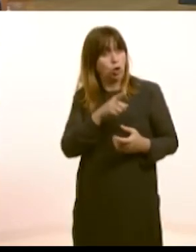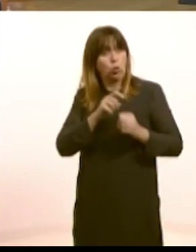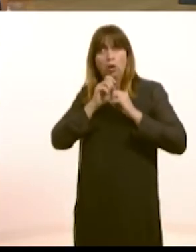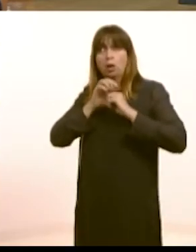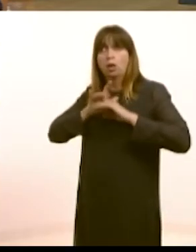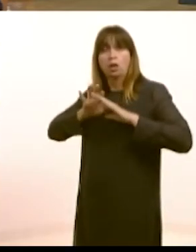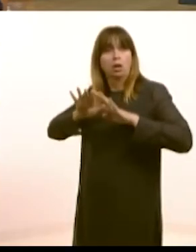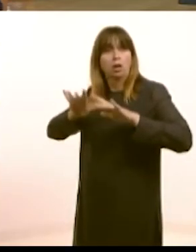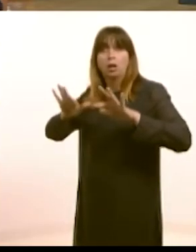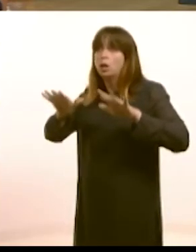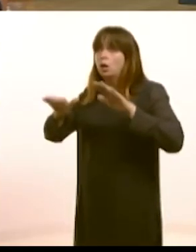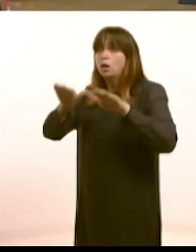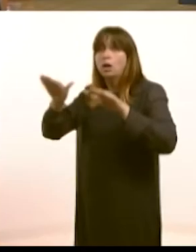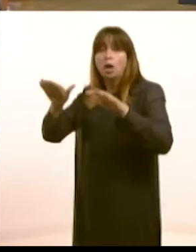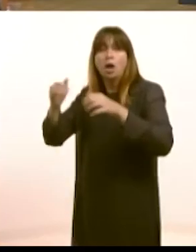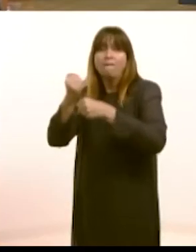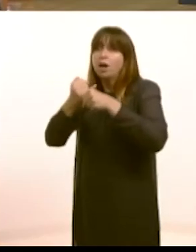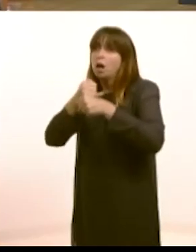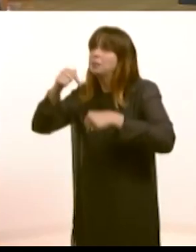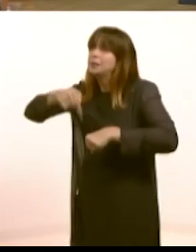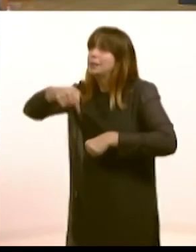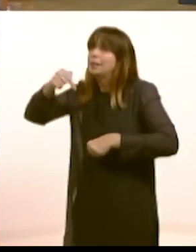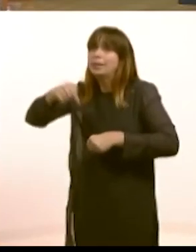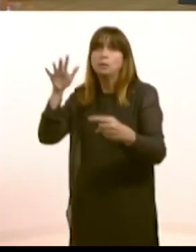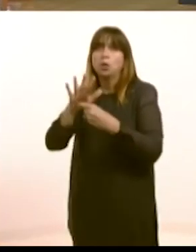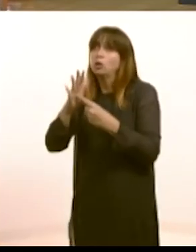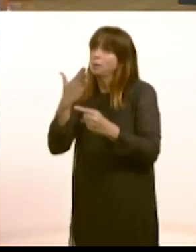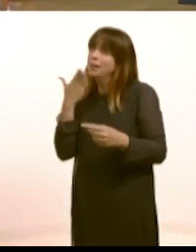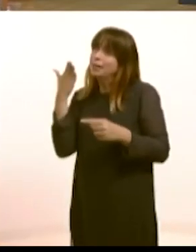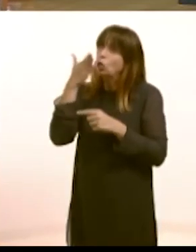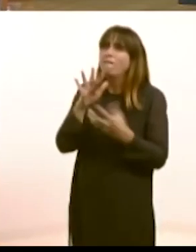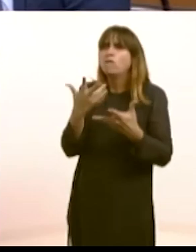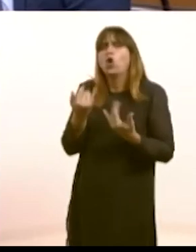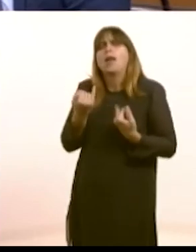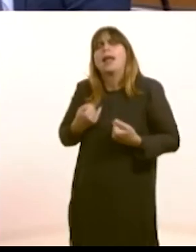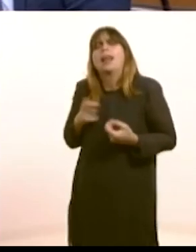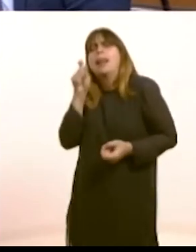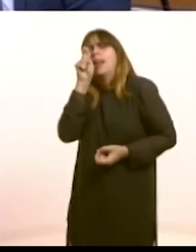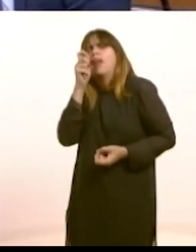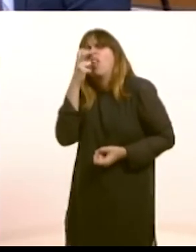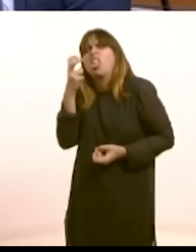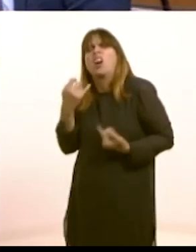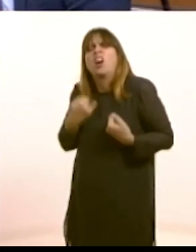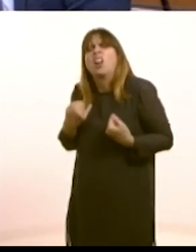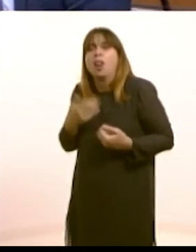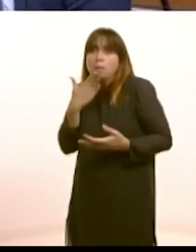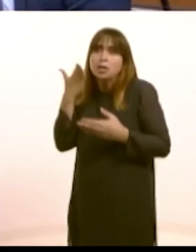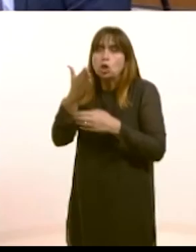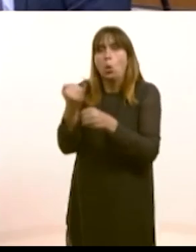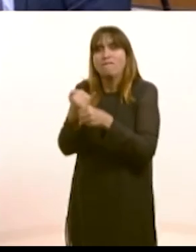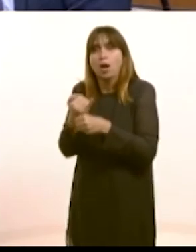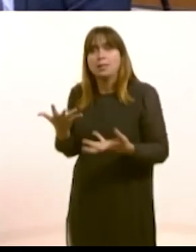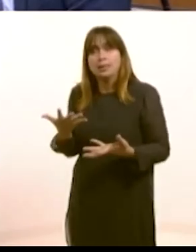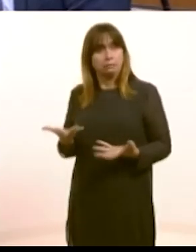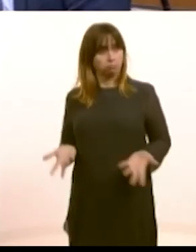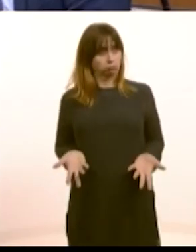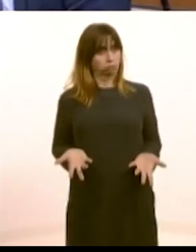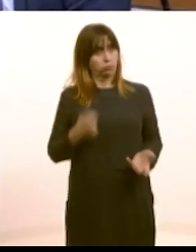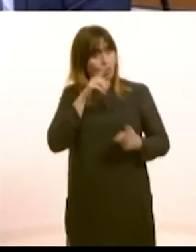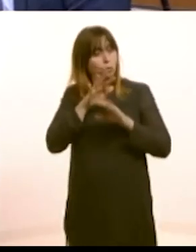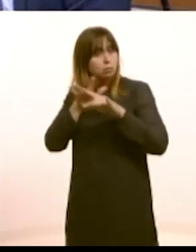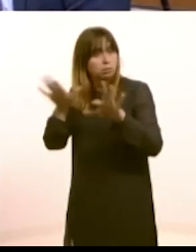campaign highlighting the role of pharmacies in treating minor ailments? Well, we do. The Choose Well campaign has been doing that for